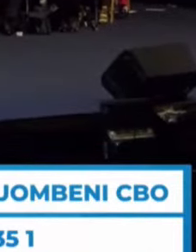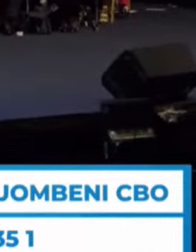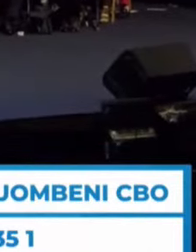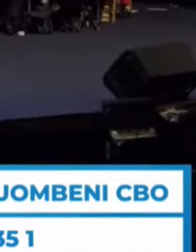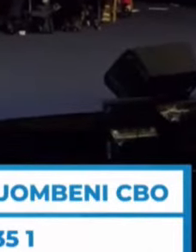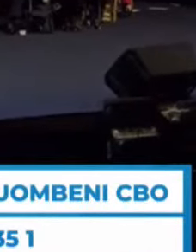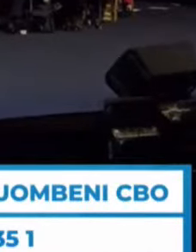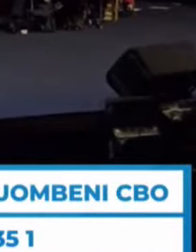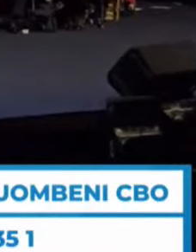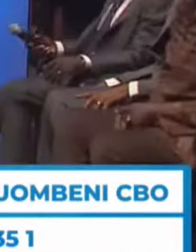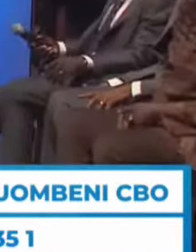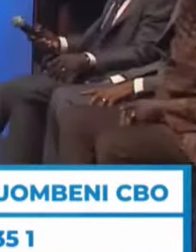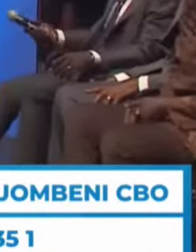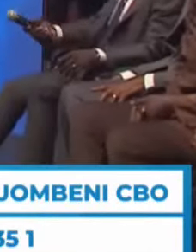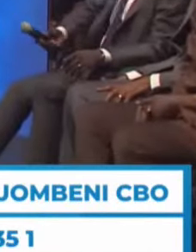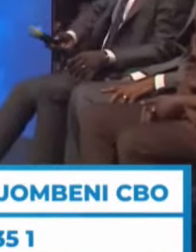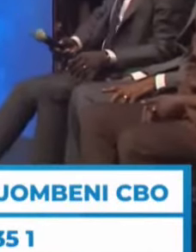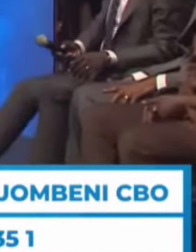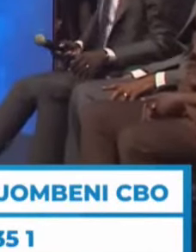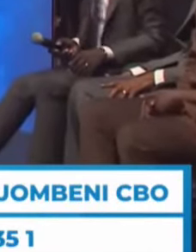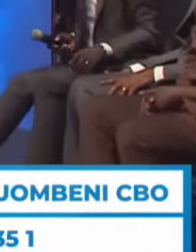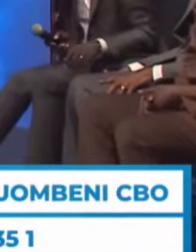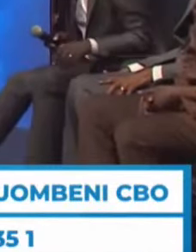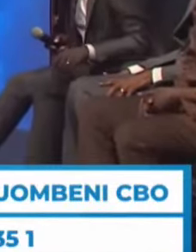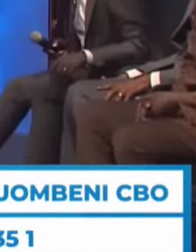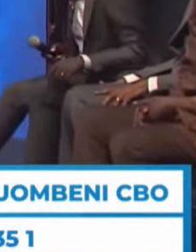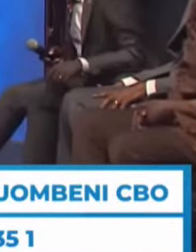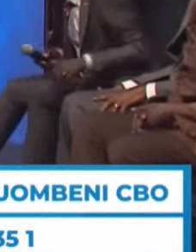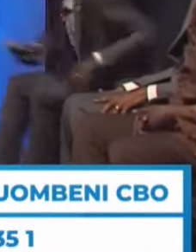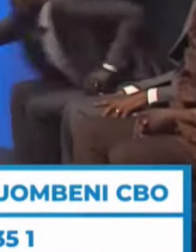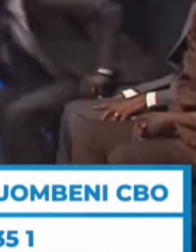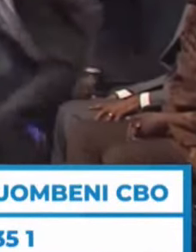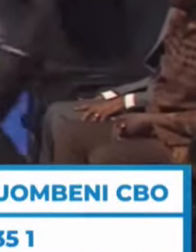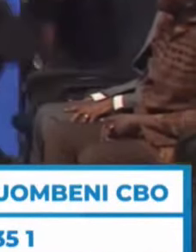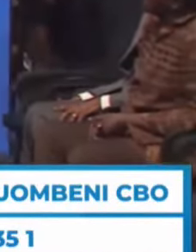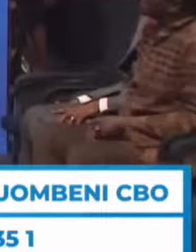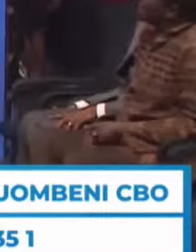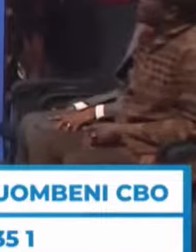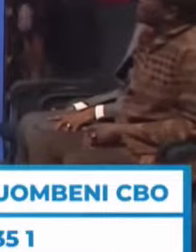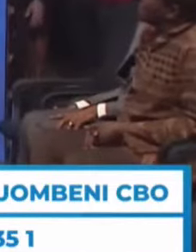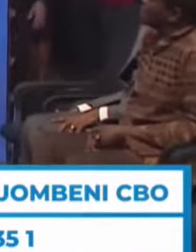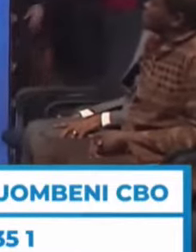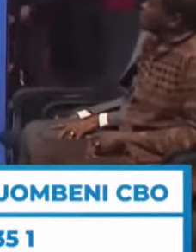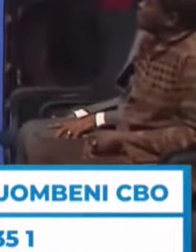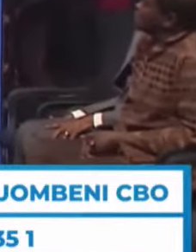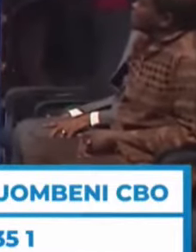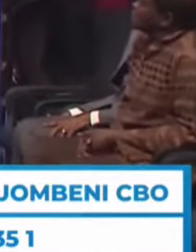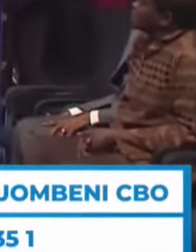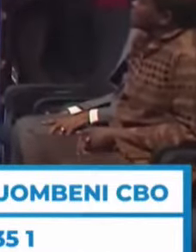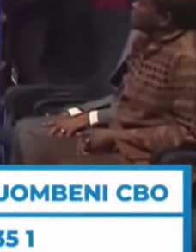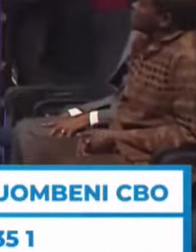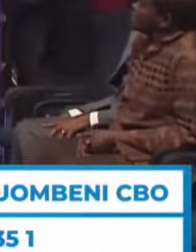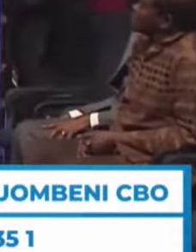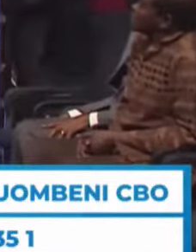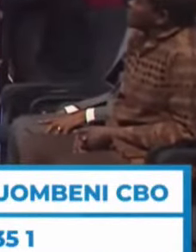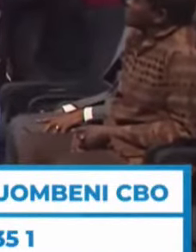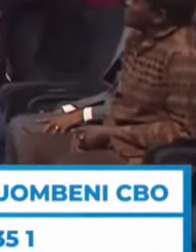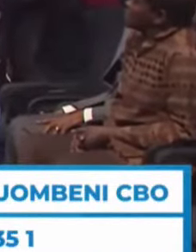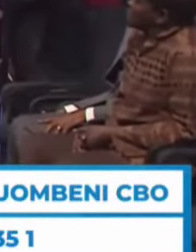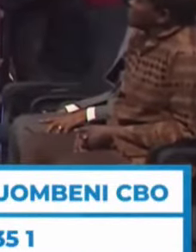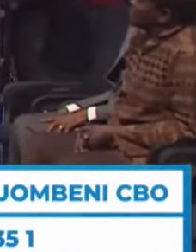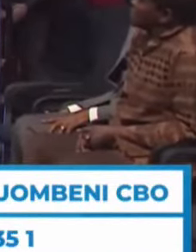States how much money did you owe them 100 100,000 here $100,000